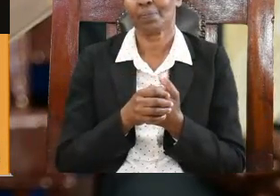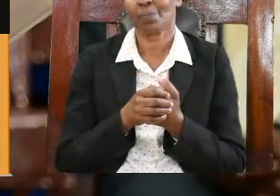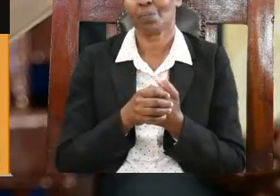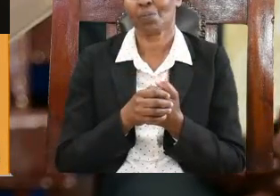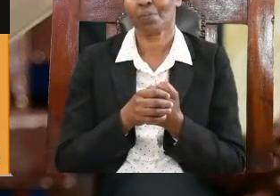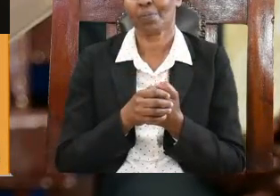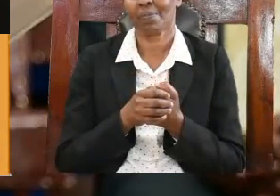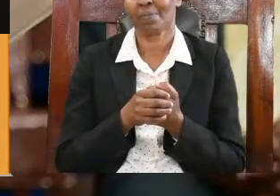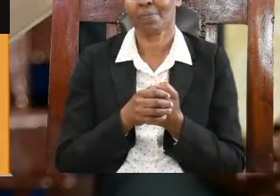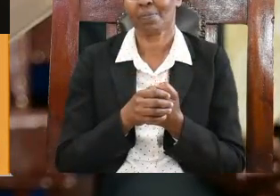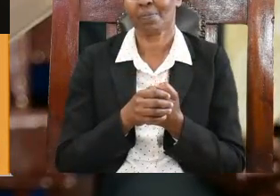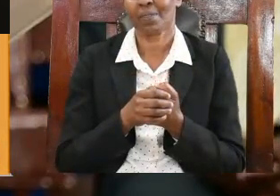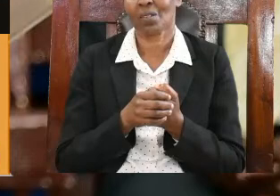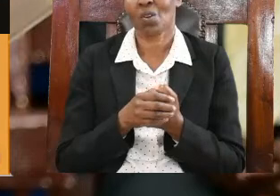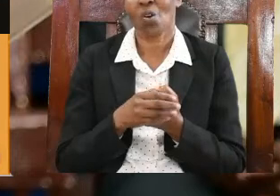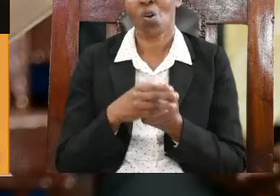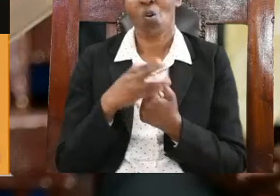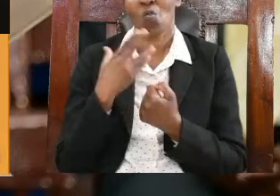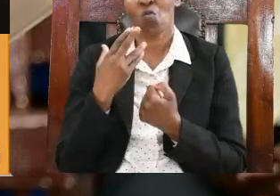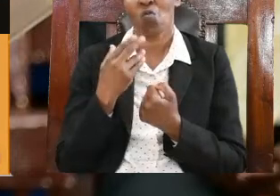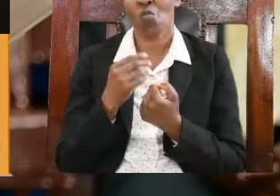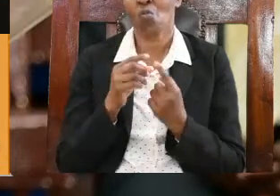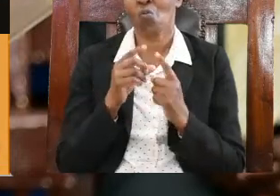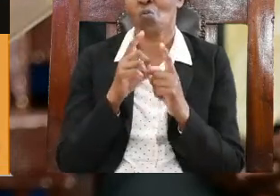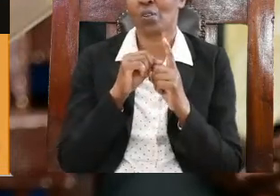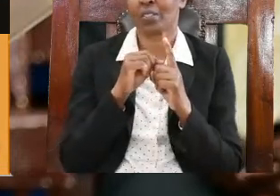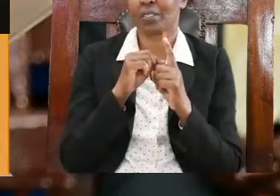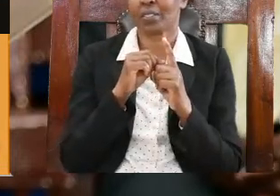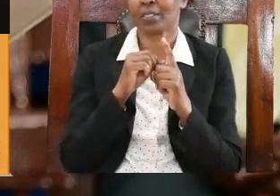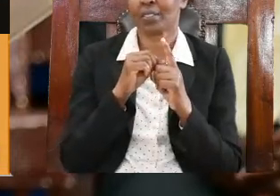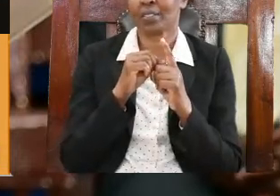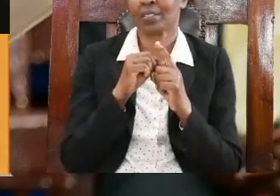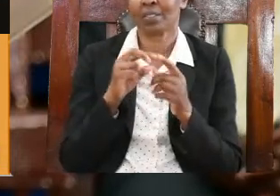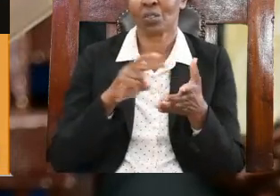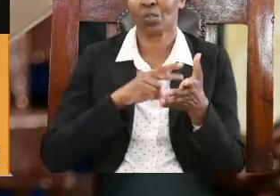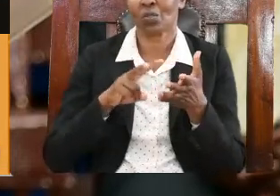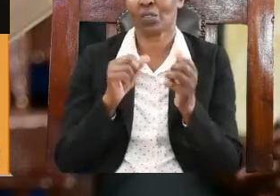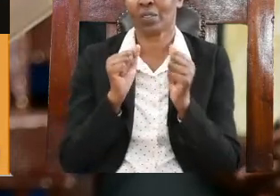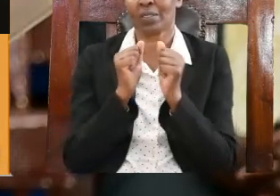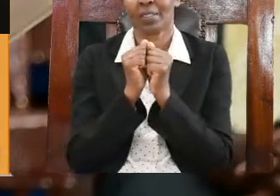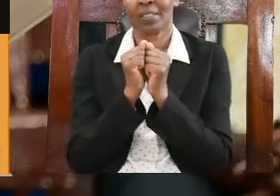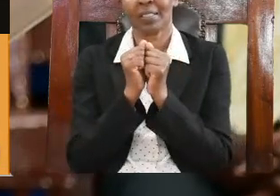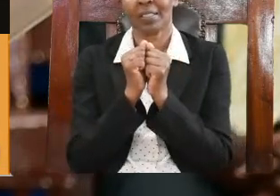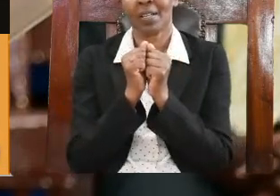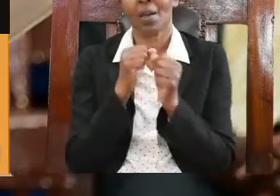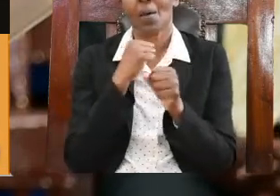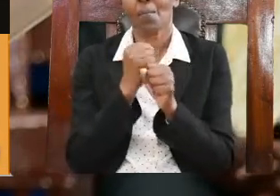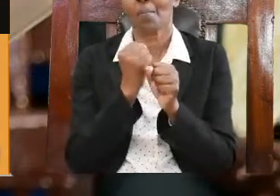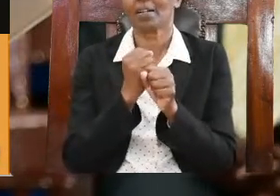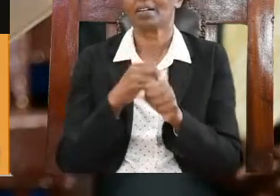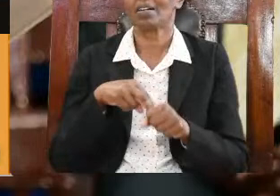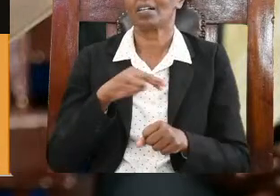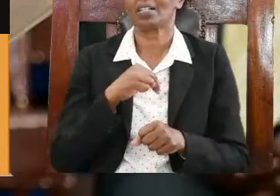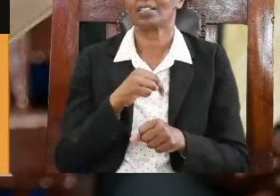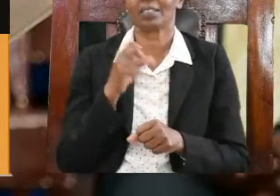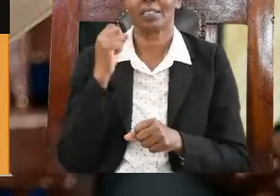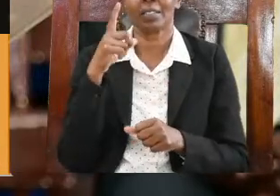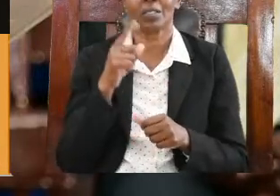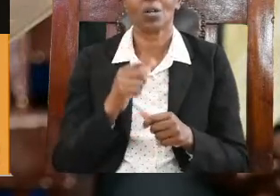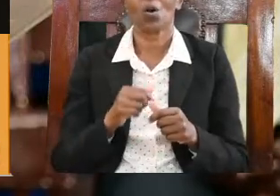Four words, especially in verse 10, really help us understand what these weaknesses